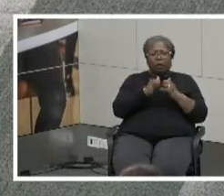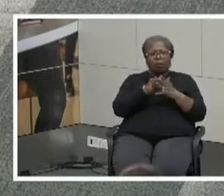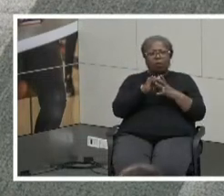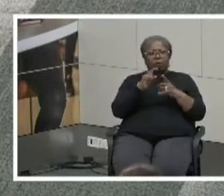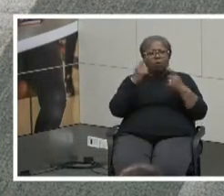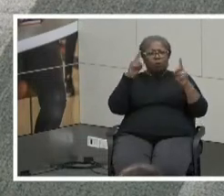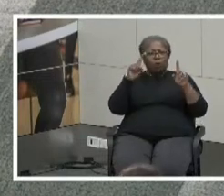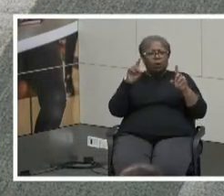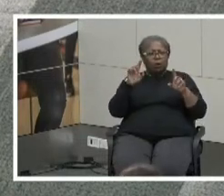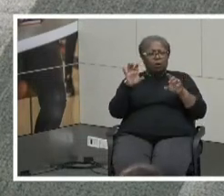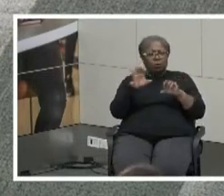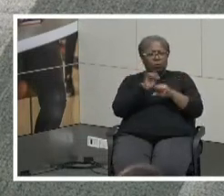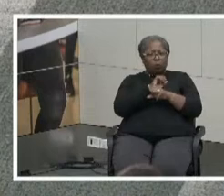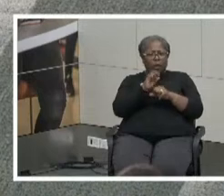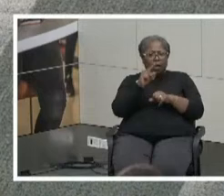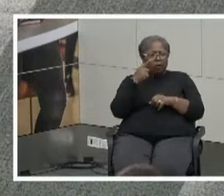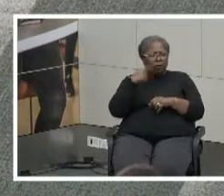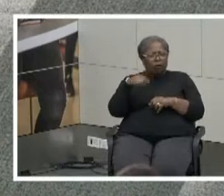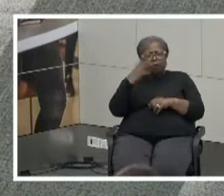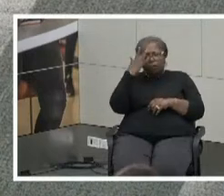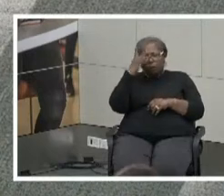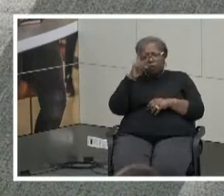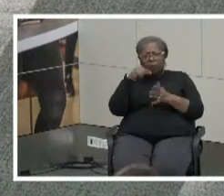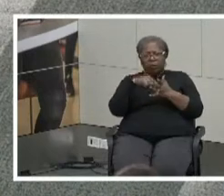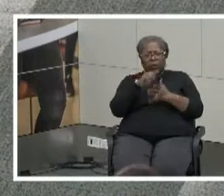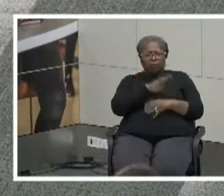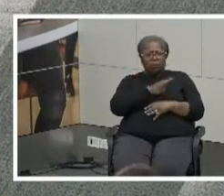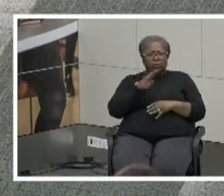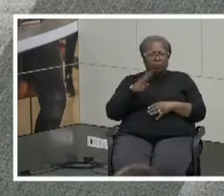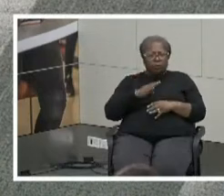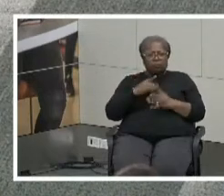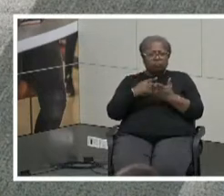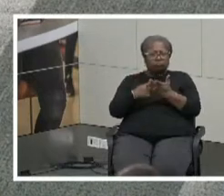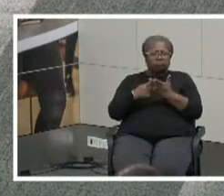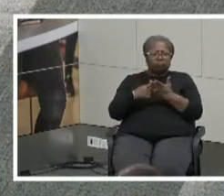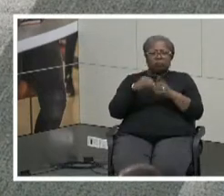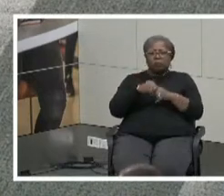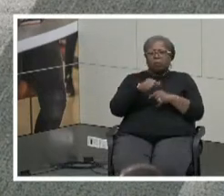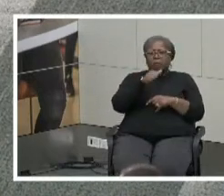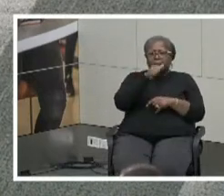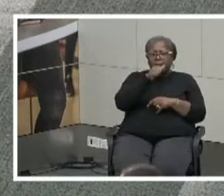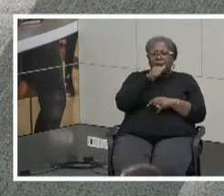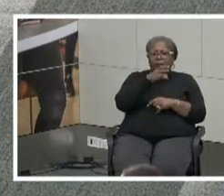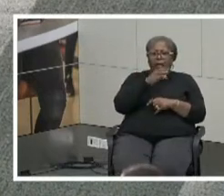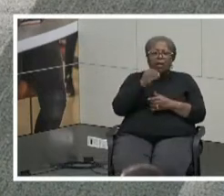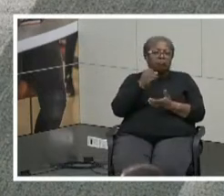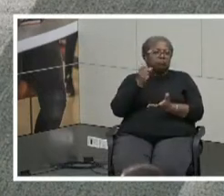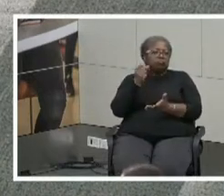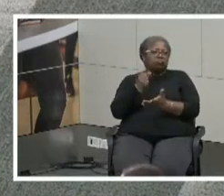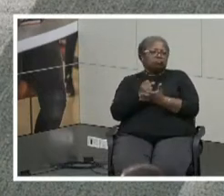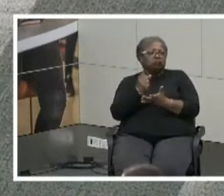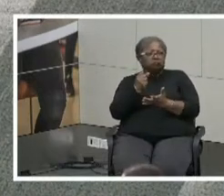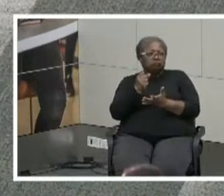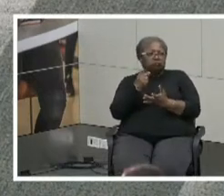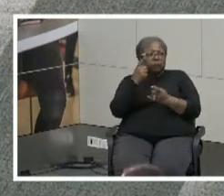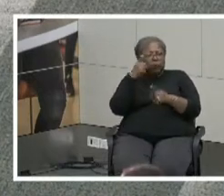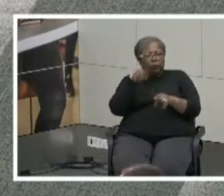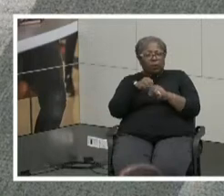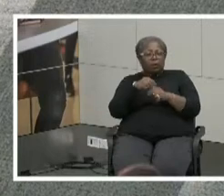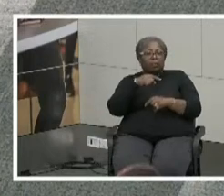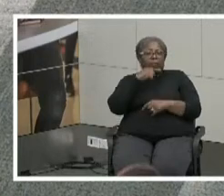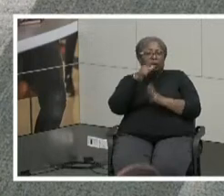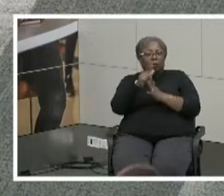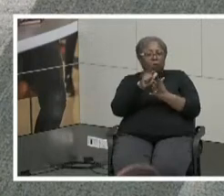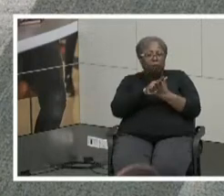working out for you why does this board deliberate in private and rubber stamp in public the